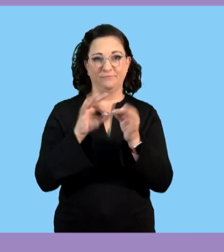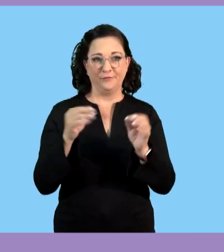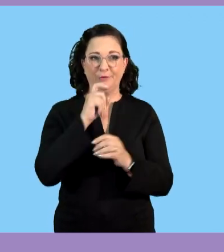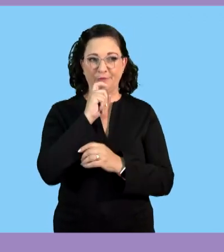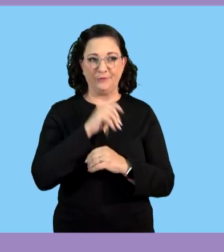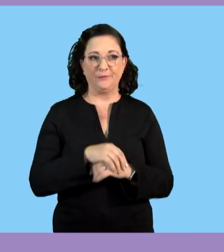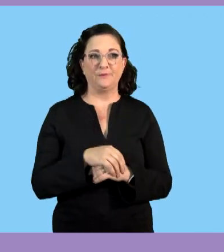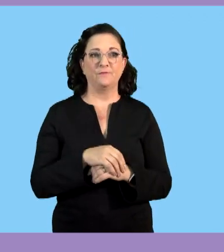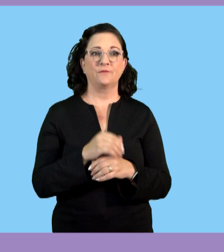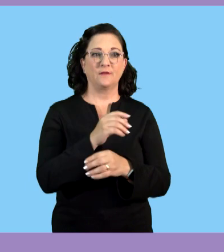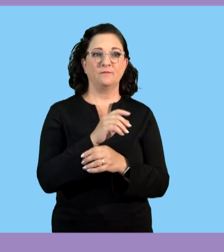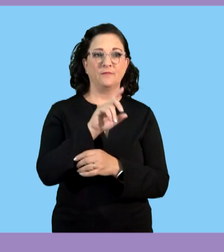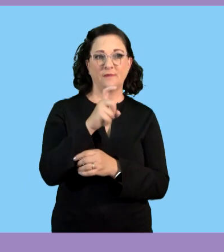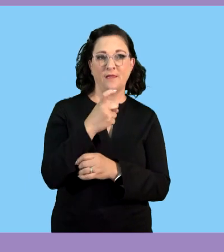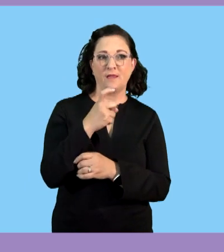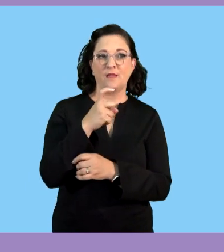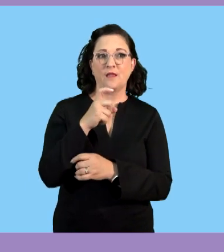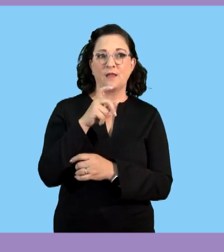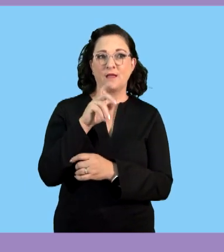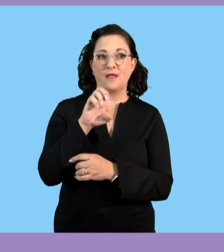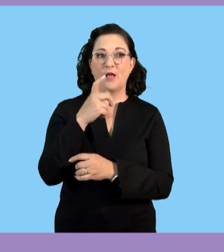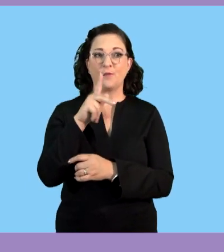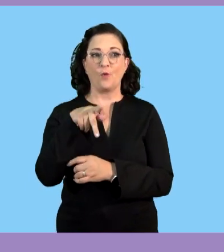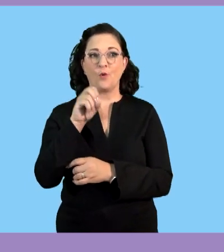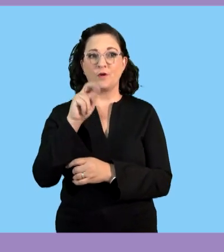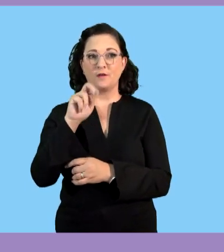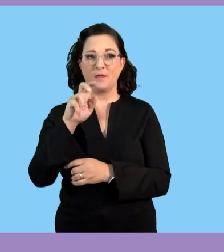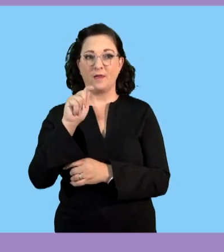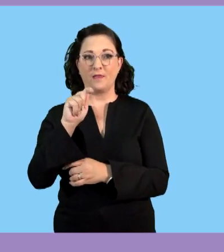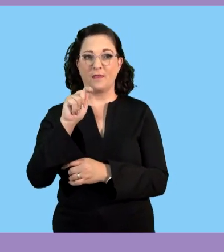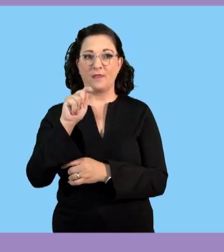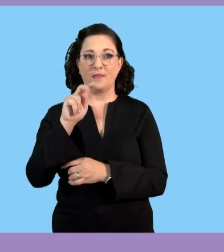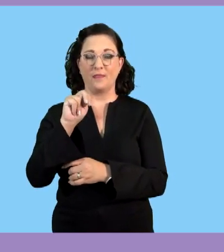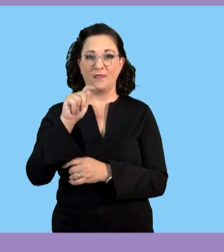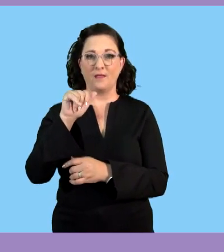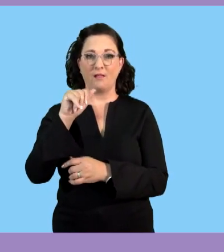exponential equations, and you'll be able to solve for word problems.